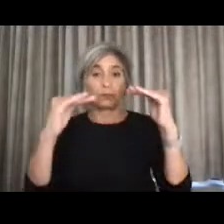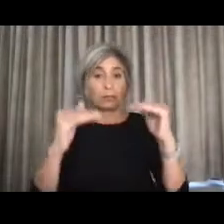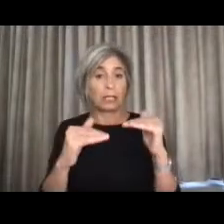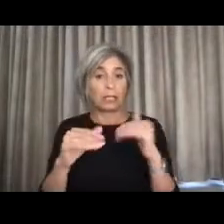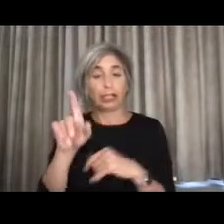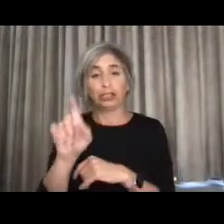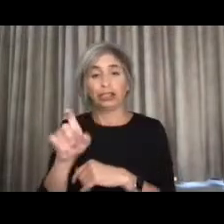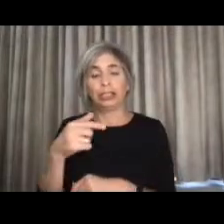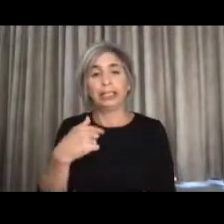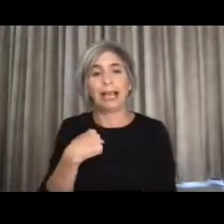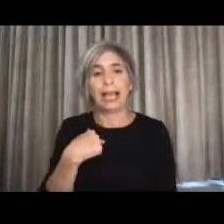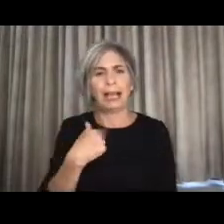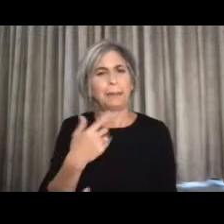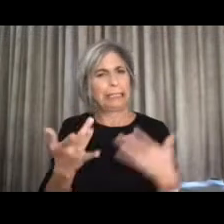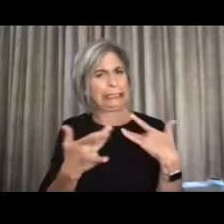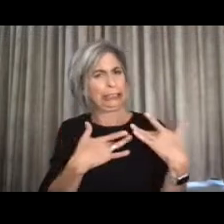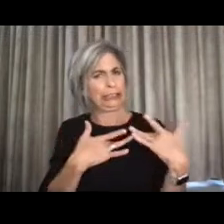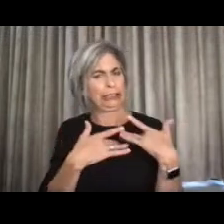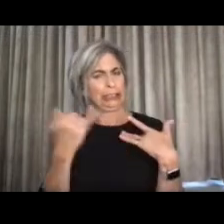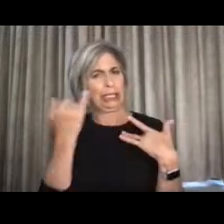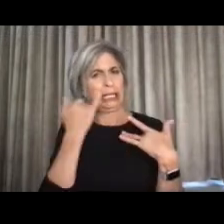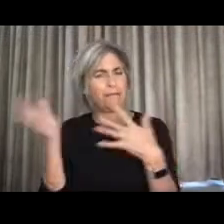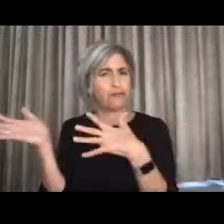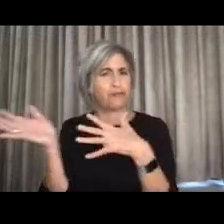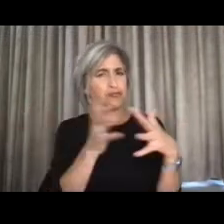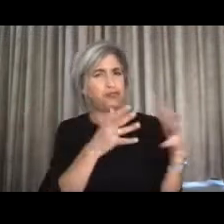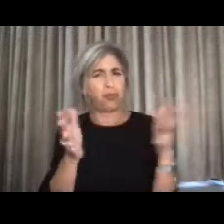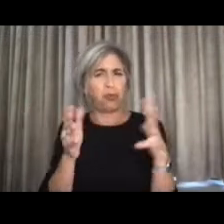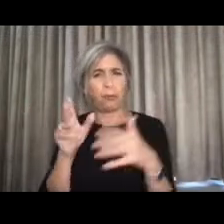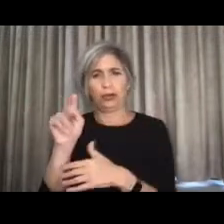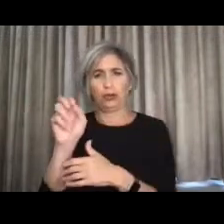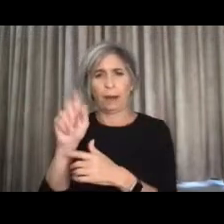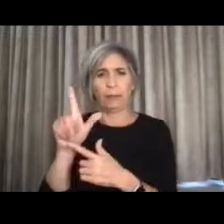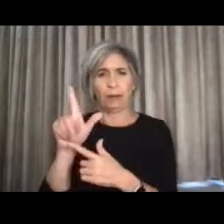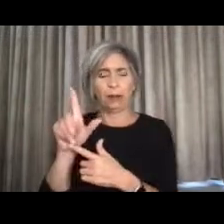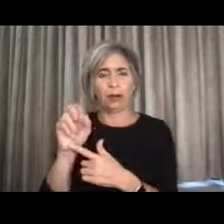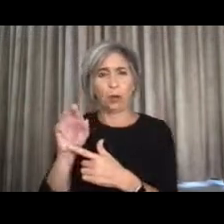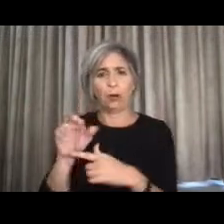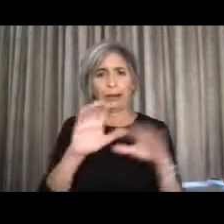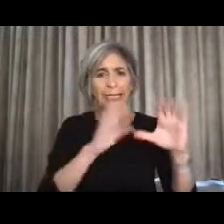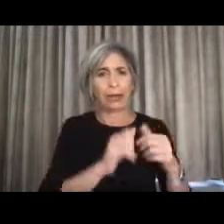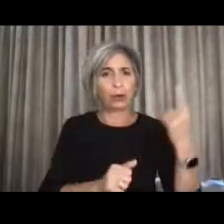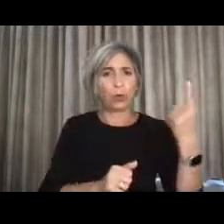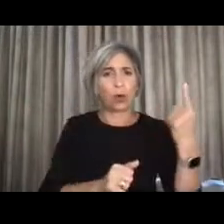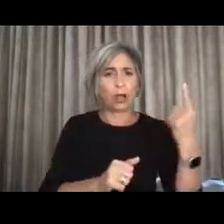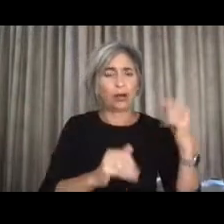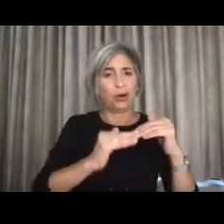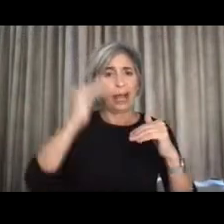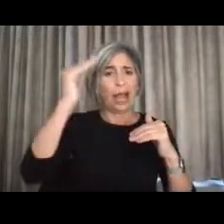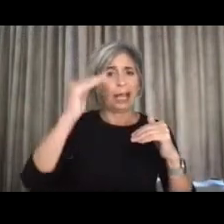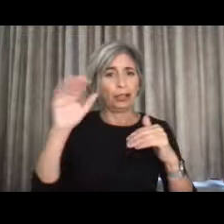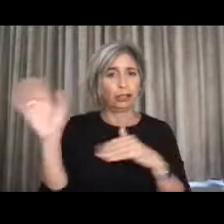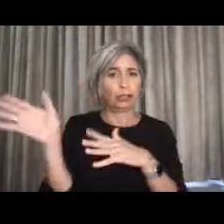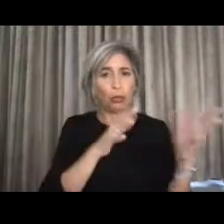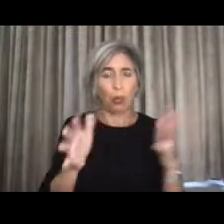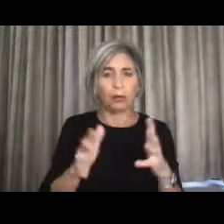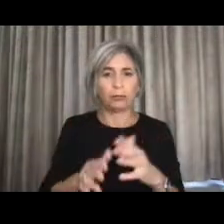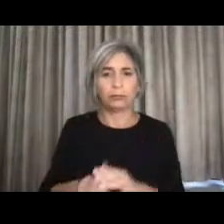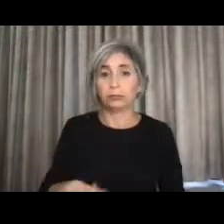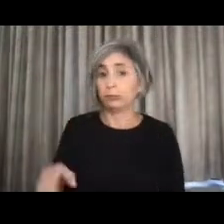I be concerned if a storm is just a tropical storm or a Category 1 or higher storm?